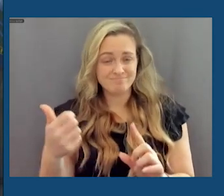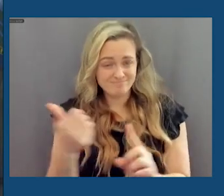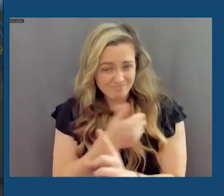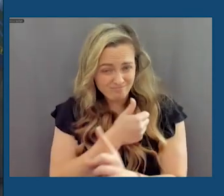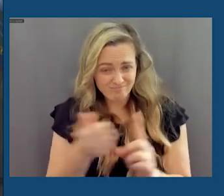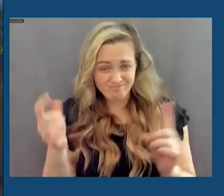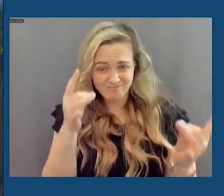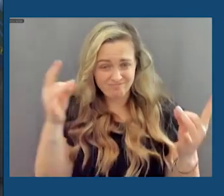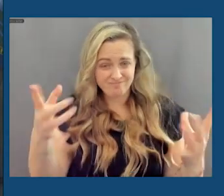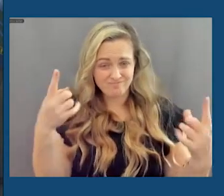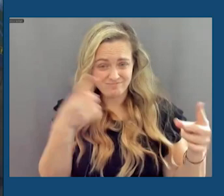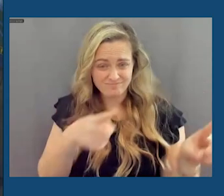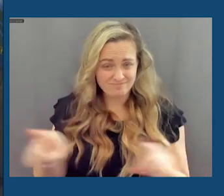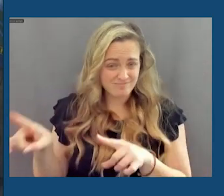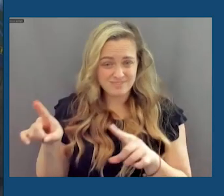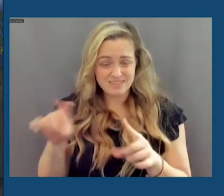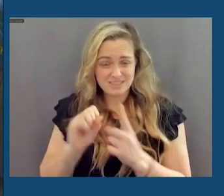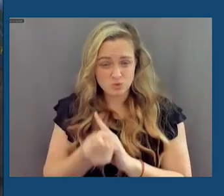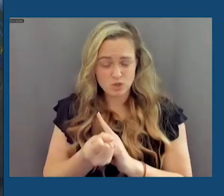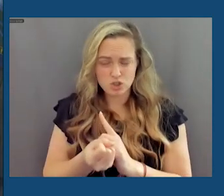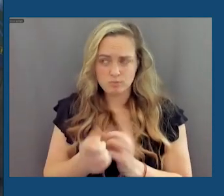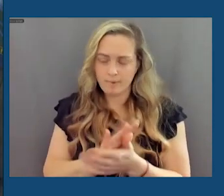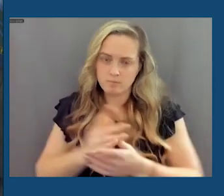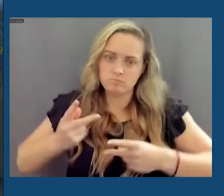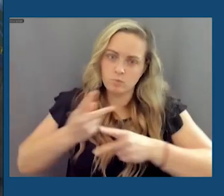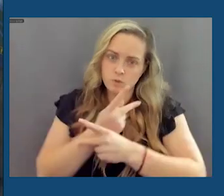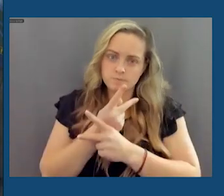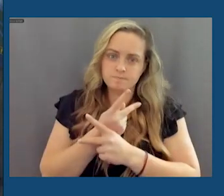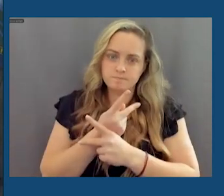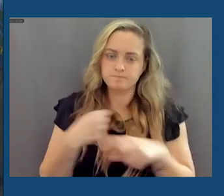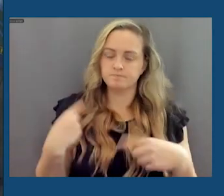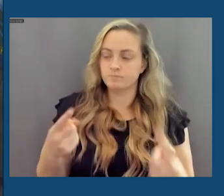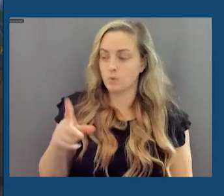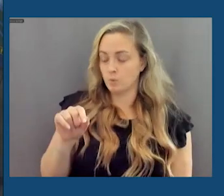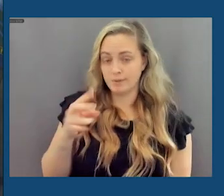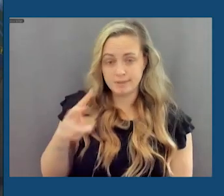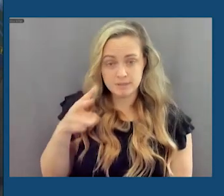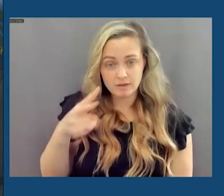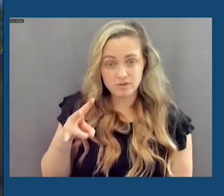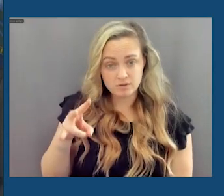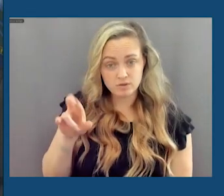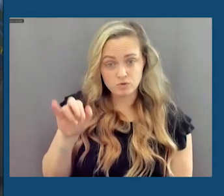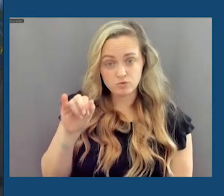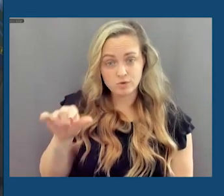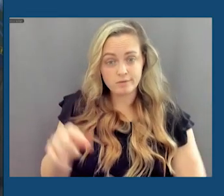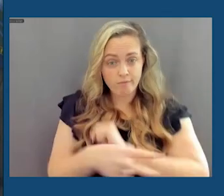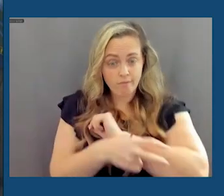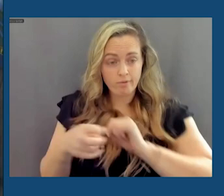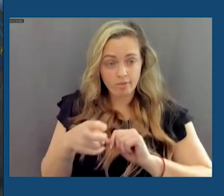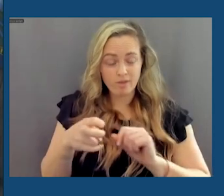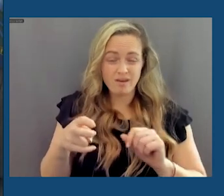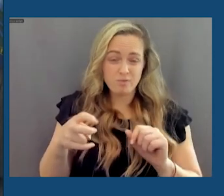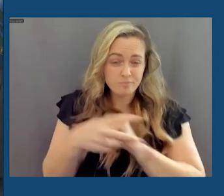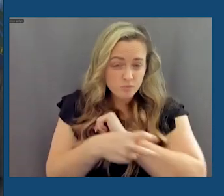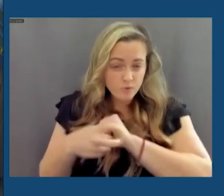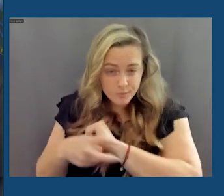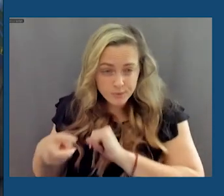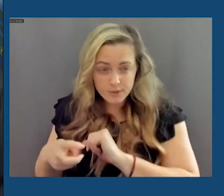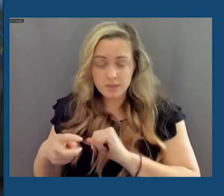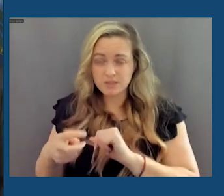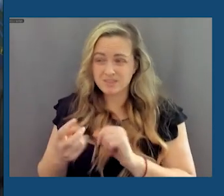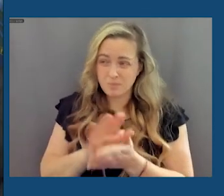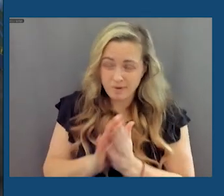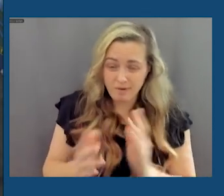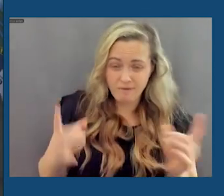incidents has dramatically escalated. Since 2017, retail theft robberies, which escalated to violence or the threat of